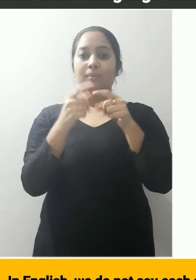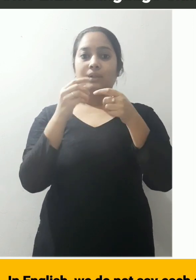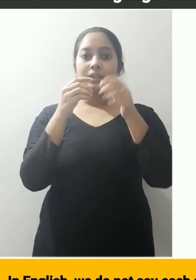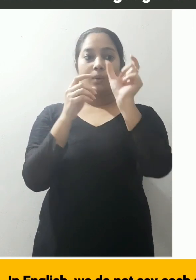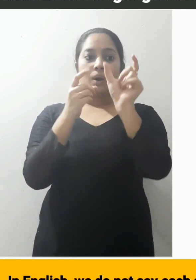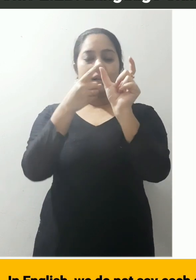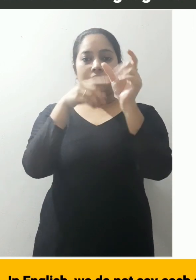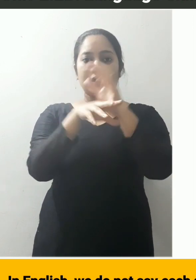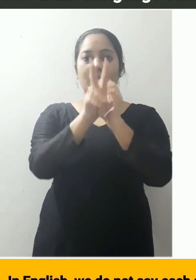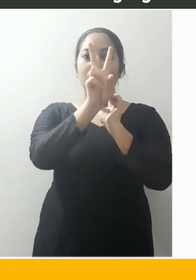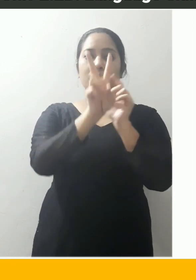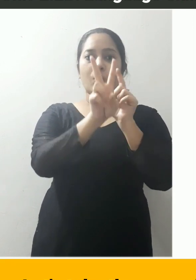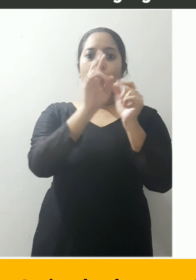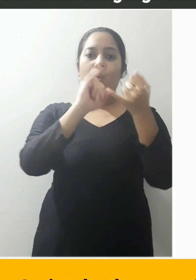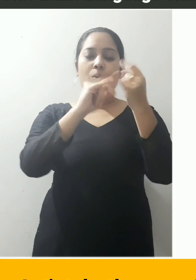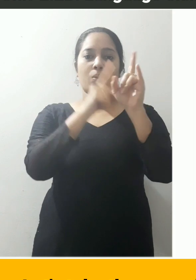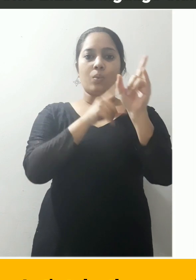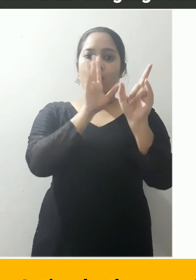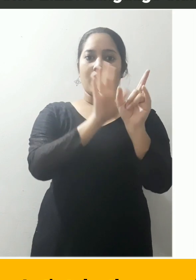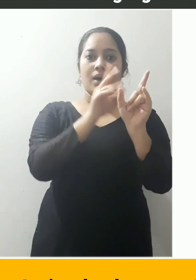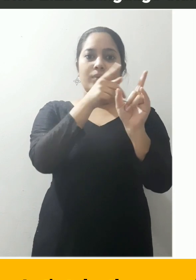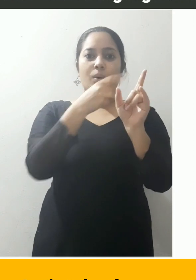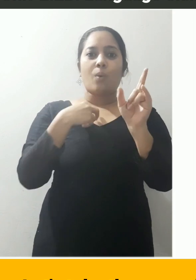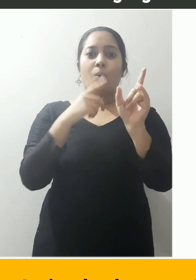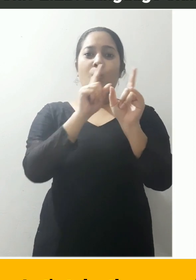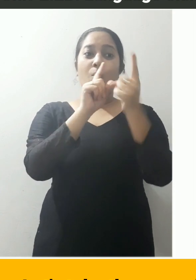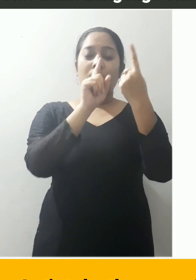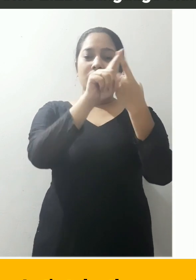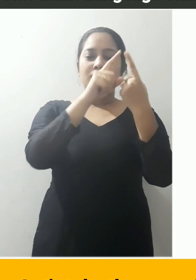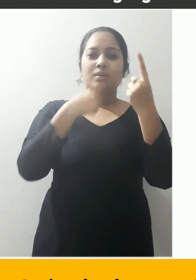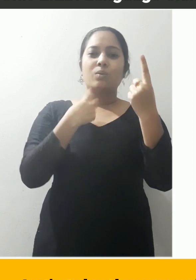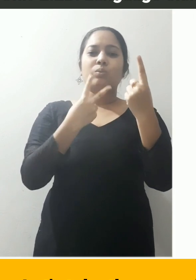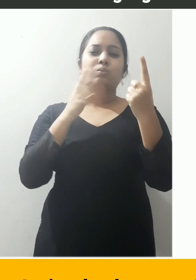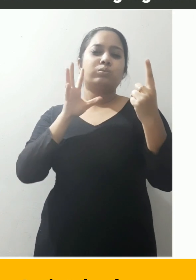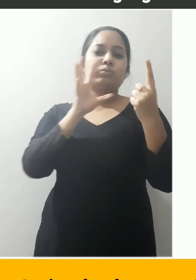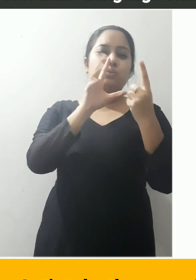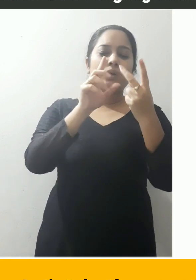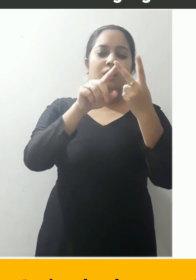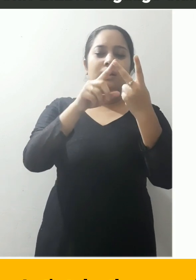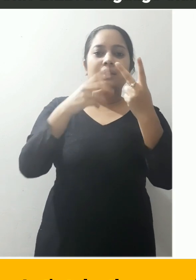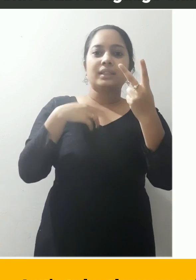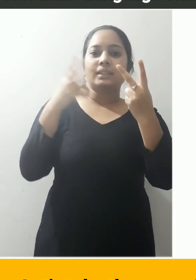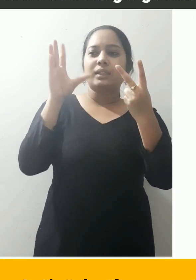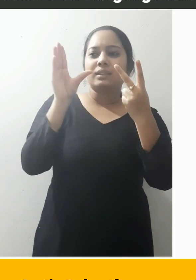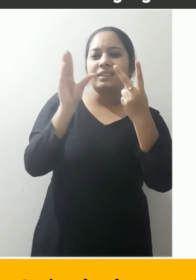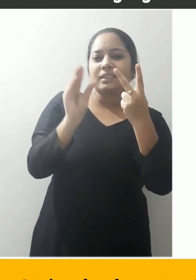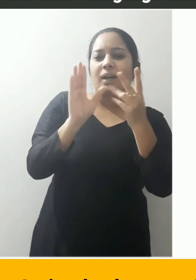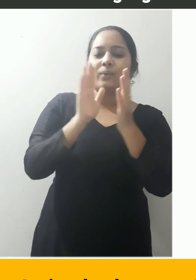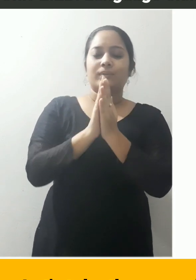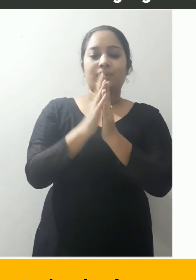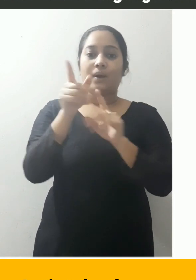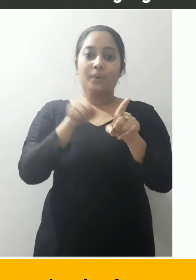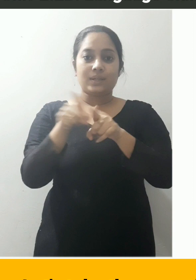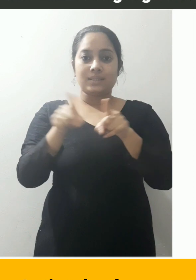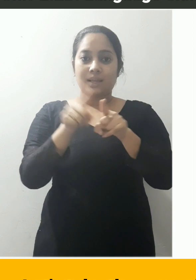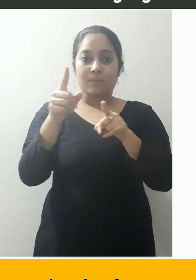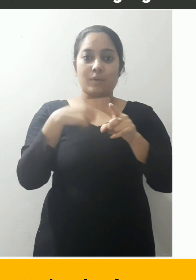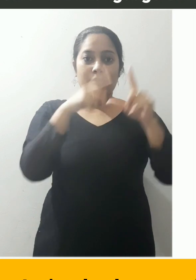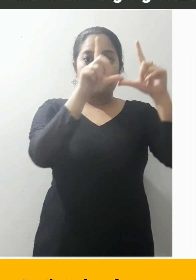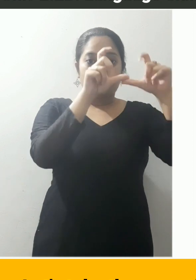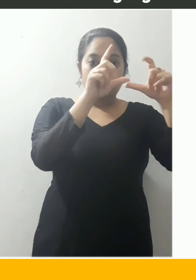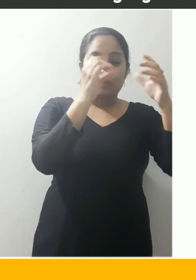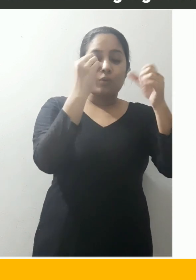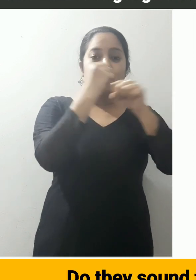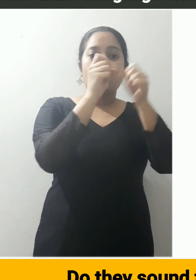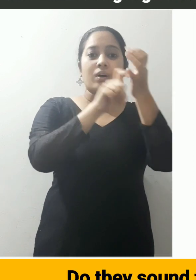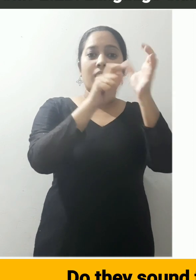syllables very quietly. Let's take 3 words: photograph, photographer, and